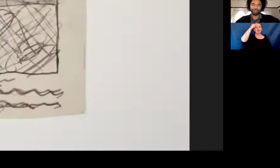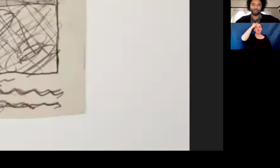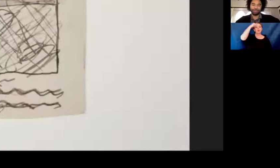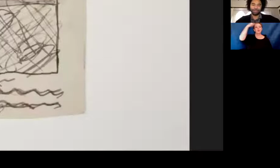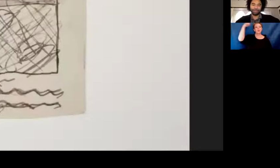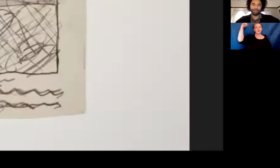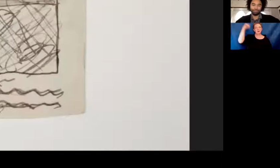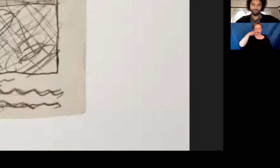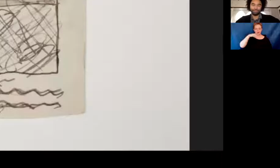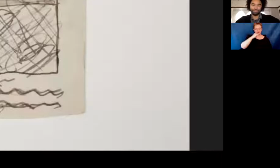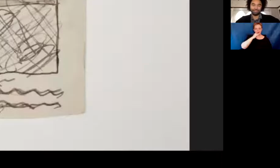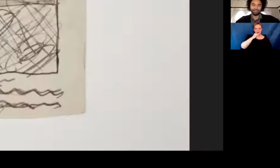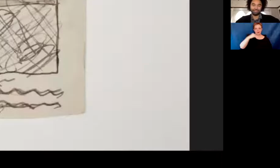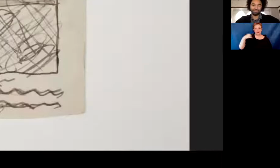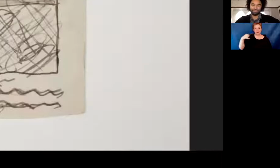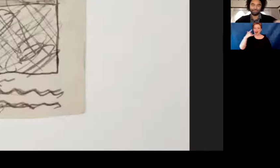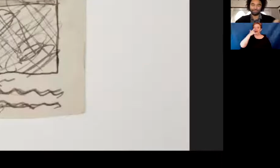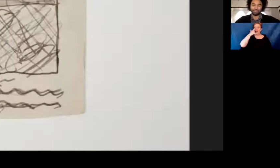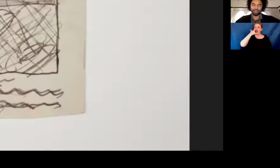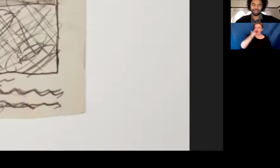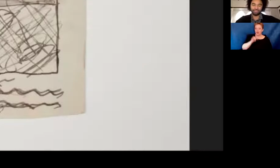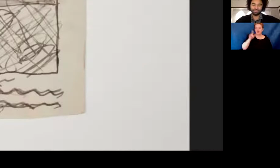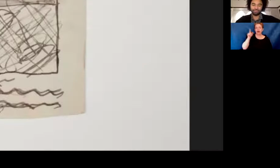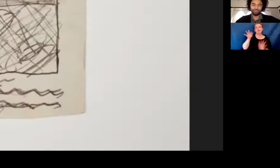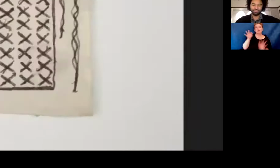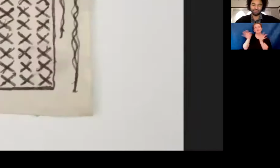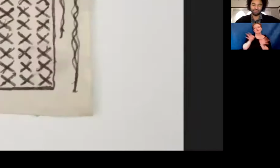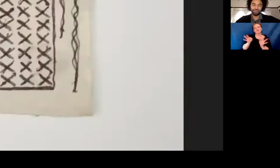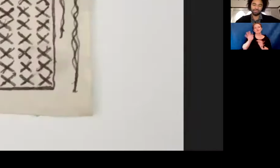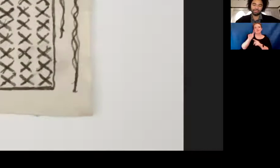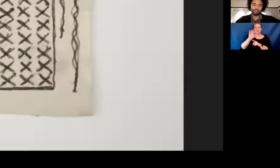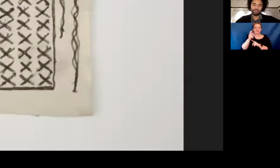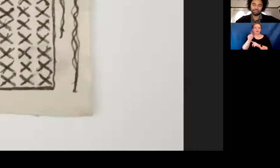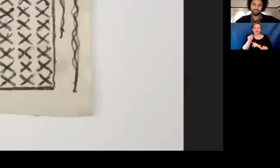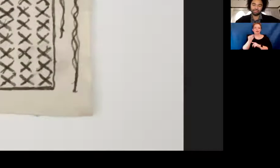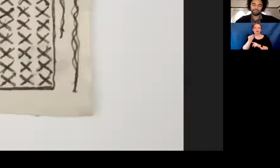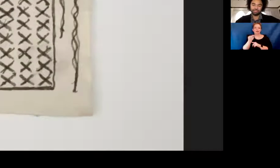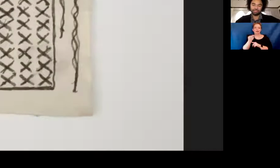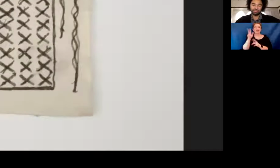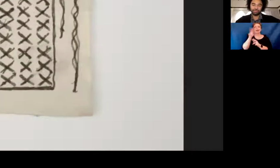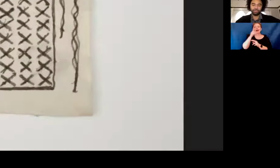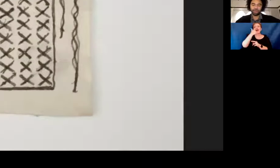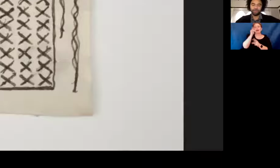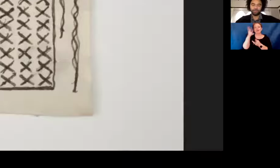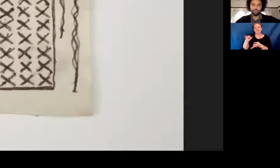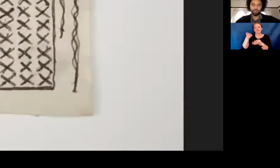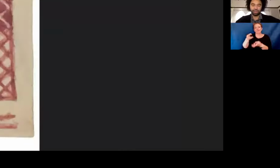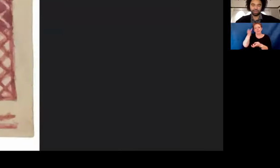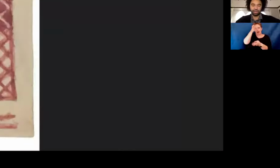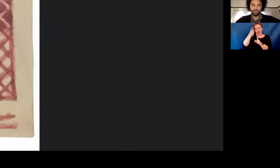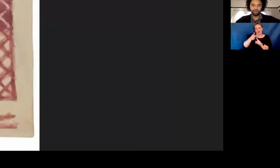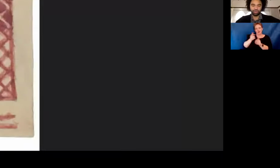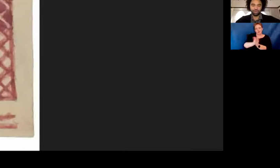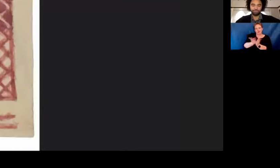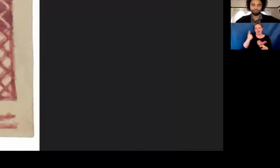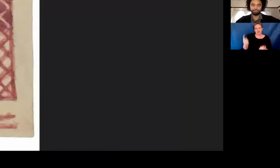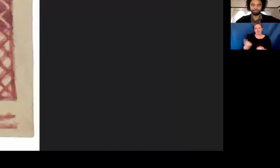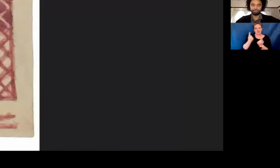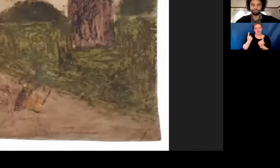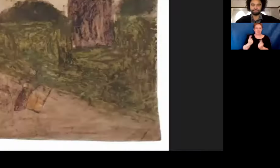description of the image above, as if it were in a textbook or something. One of those patterns I really